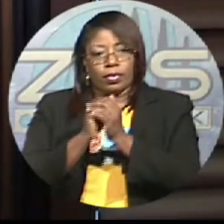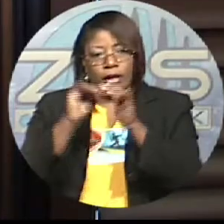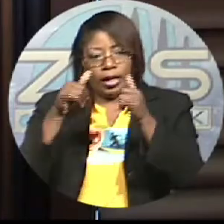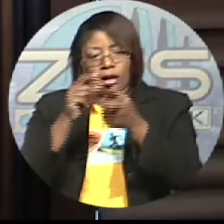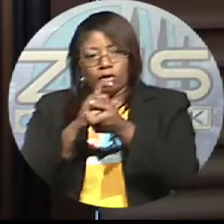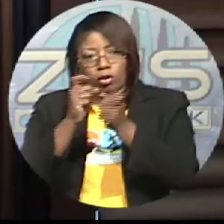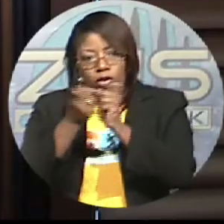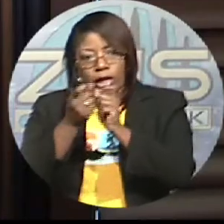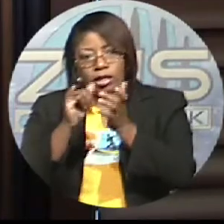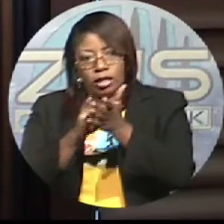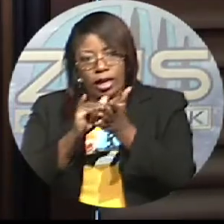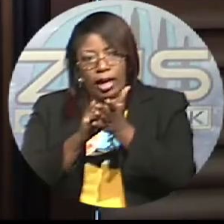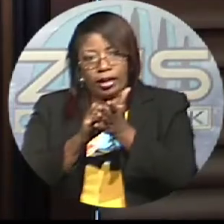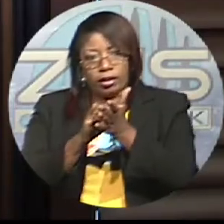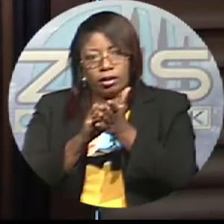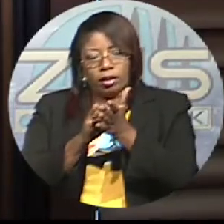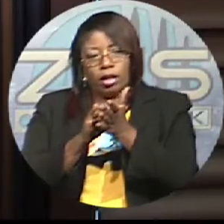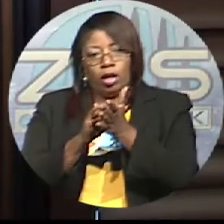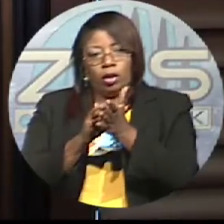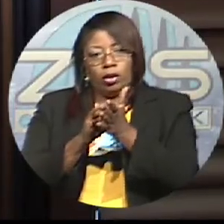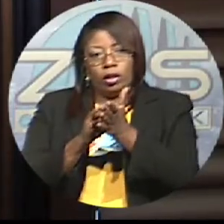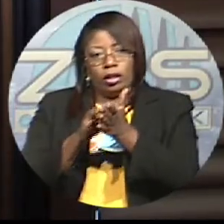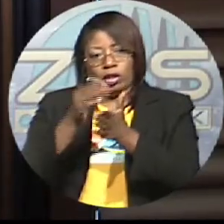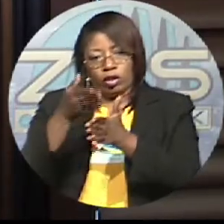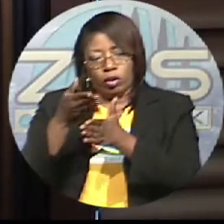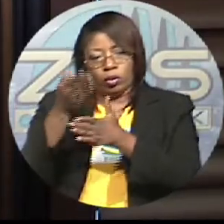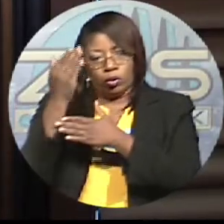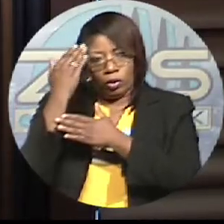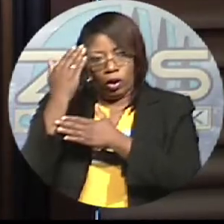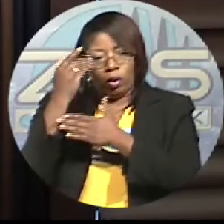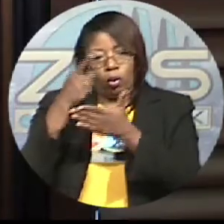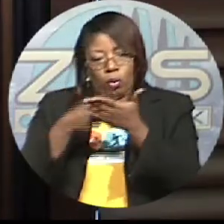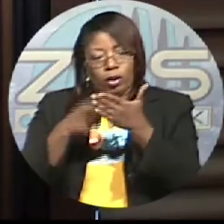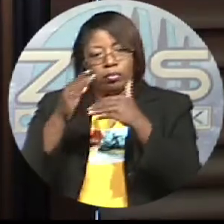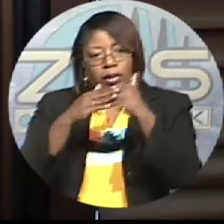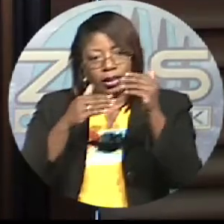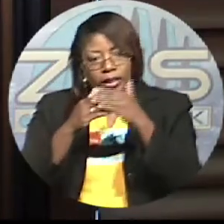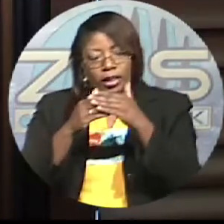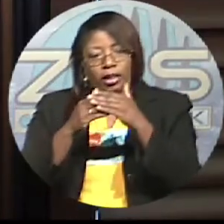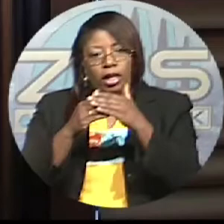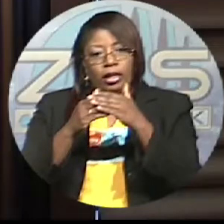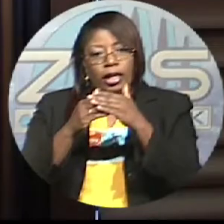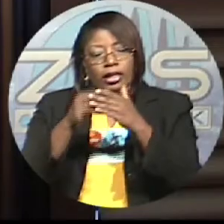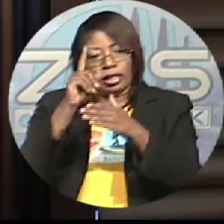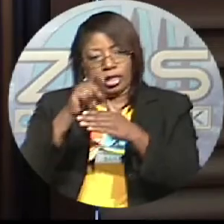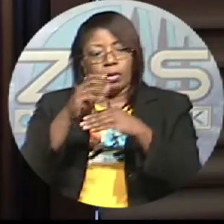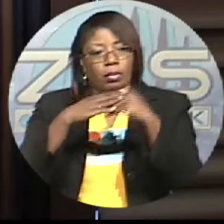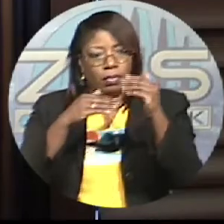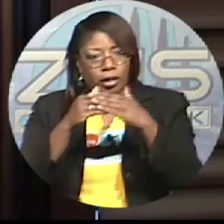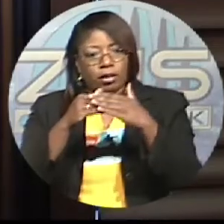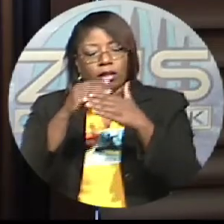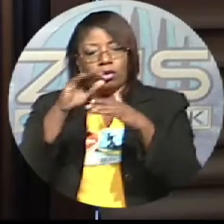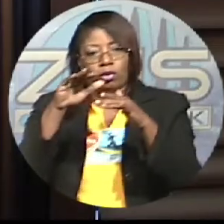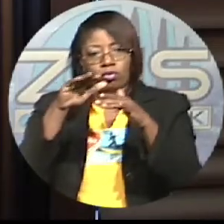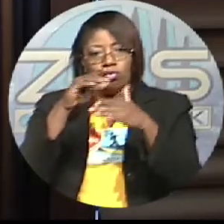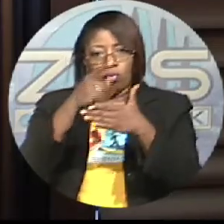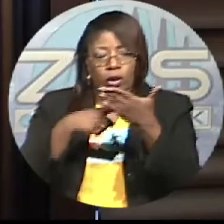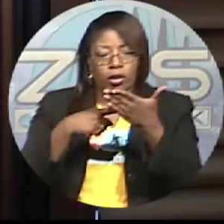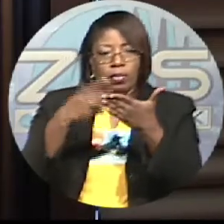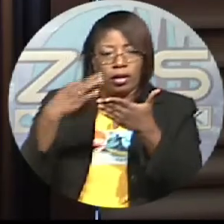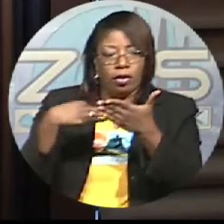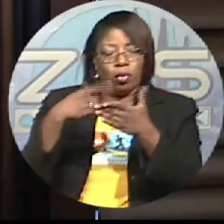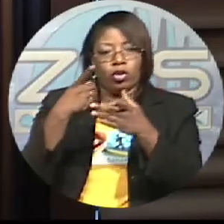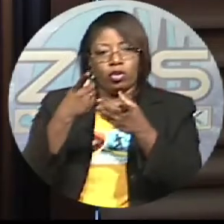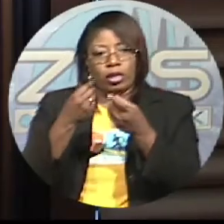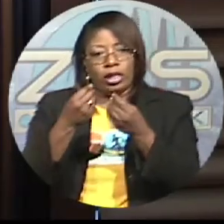thereof. Because only then can you actually decide what type of facility you want to put up, what's the size of the facility, and what you want to achieve out of the facility